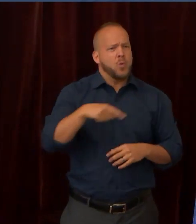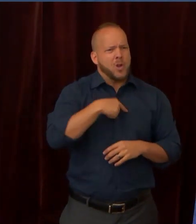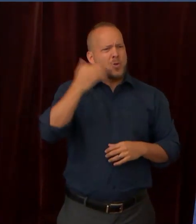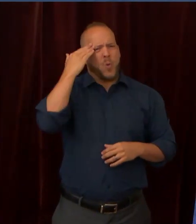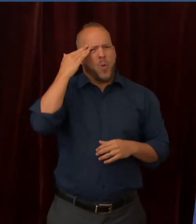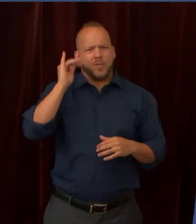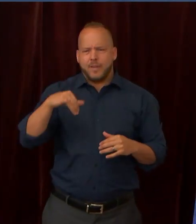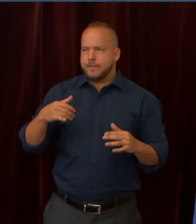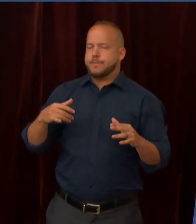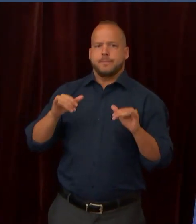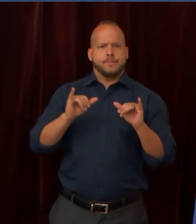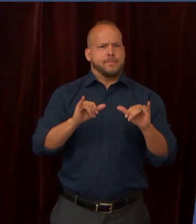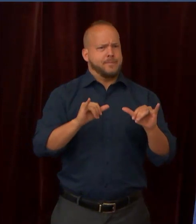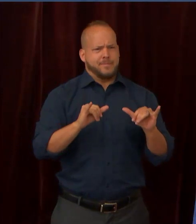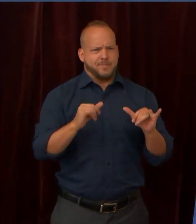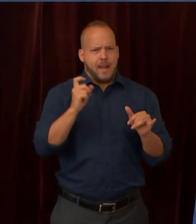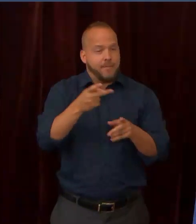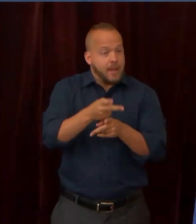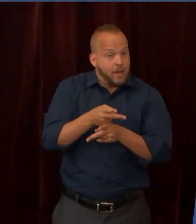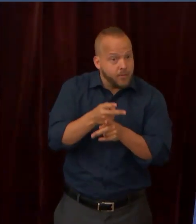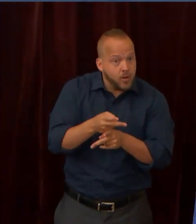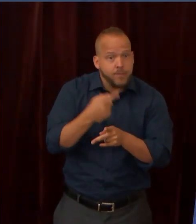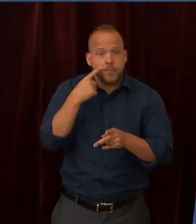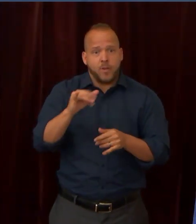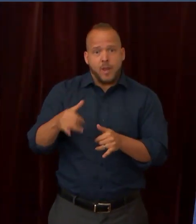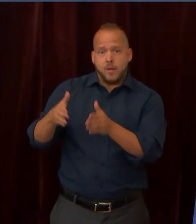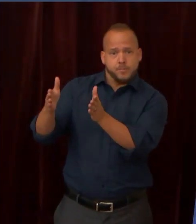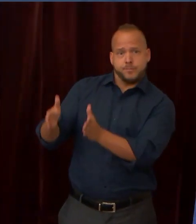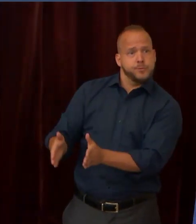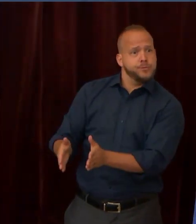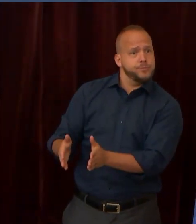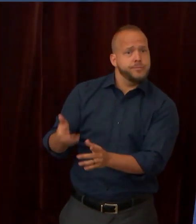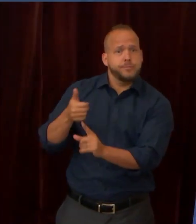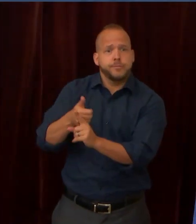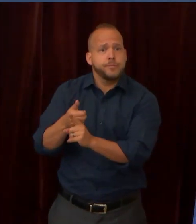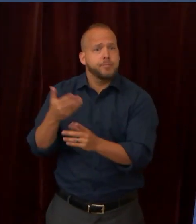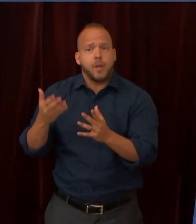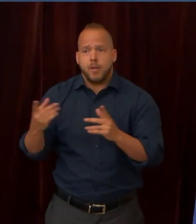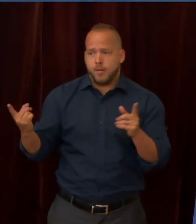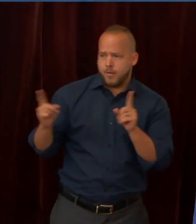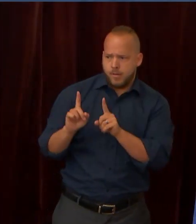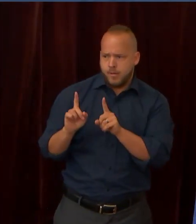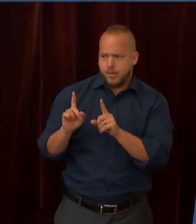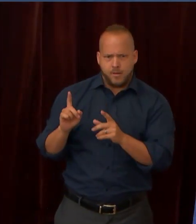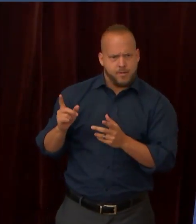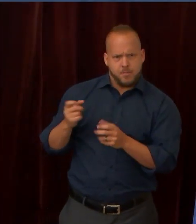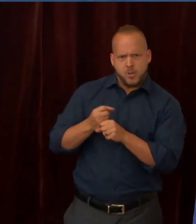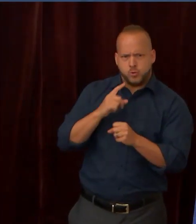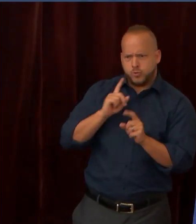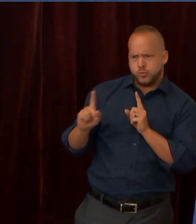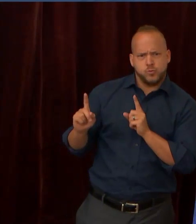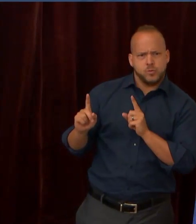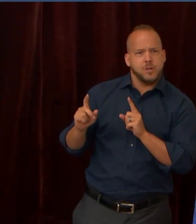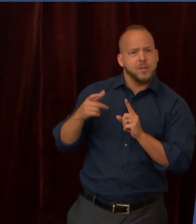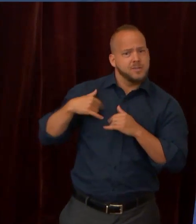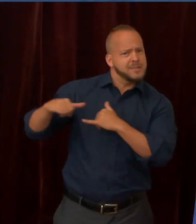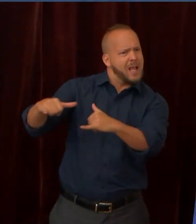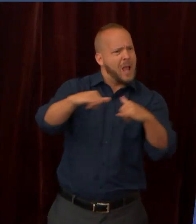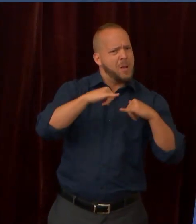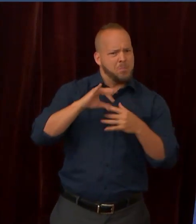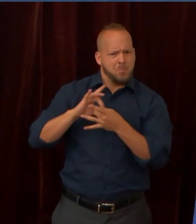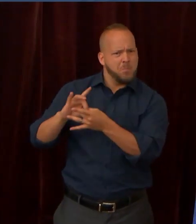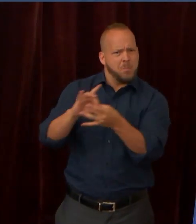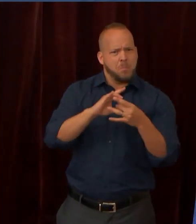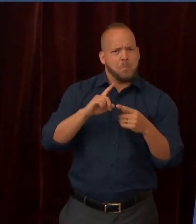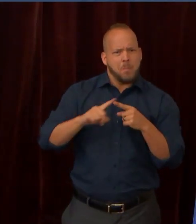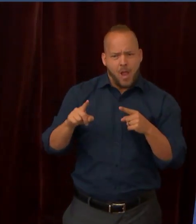walk with Jesus. As leaders, in order to uphold the sanctity of life and protect the most vulnerable,